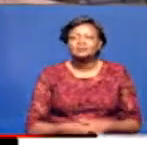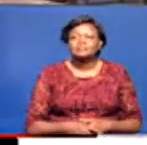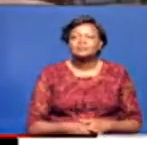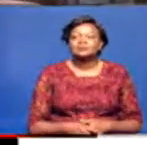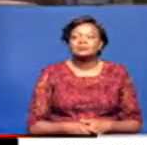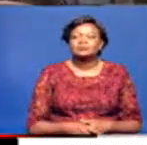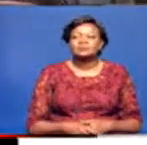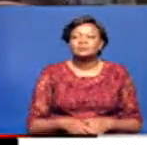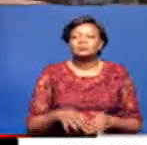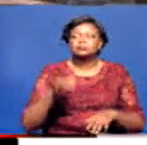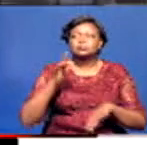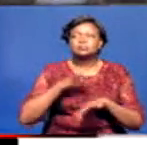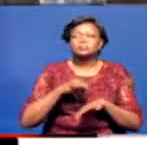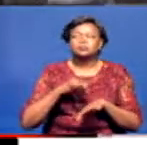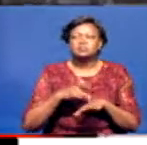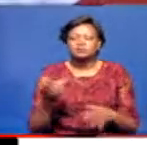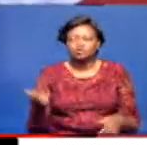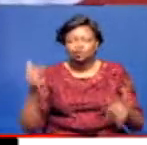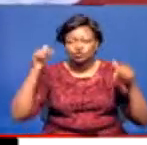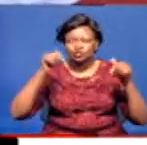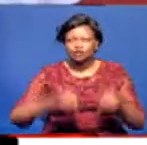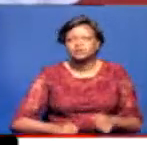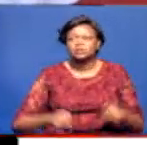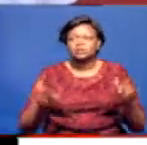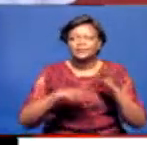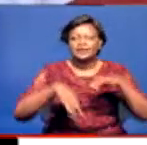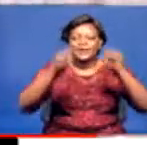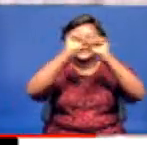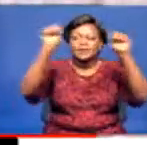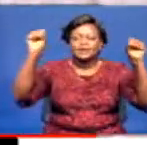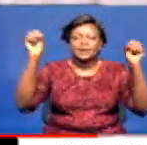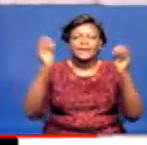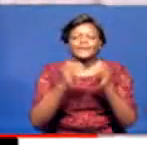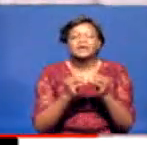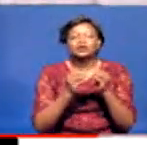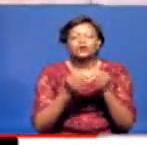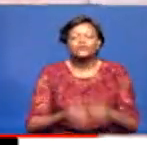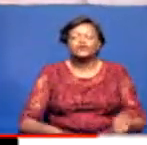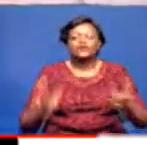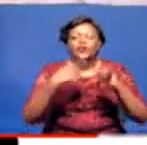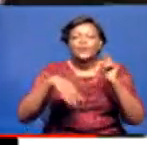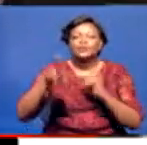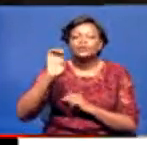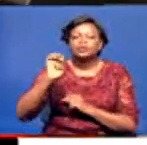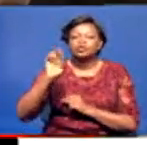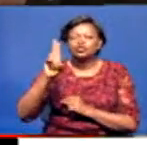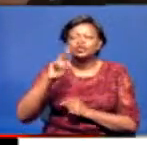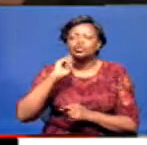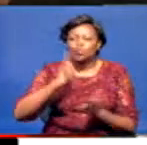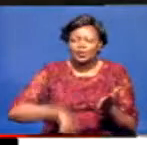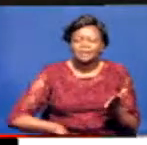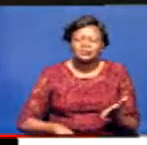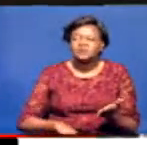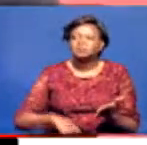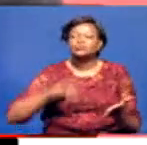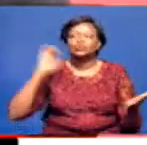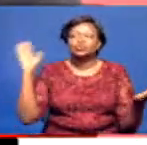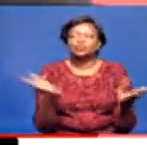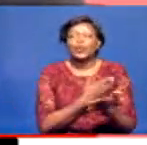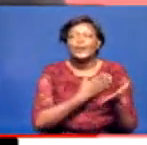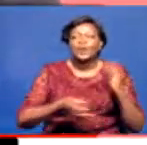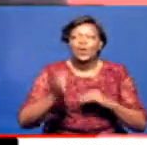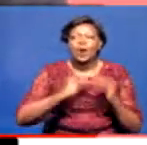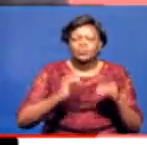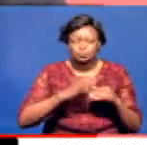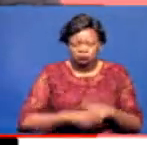Earlier in the day, the Deputy President met officials from the European Union where he promised to scale up the war against corruption.